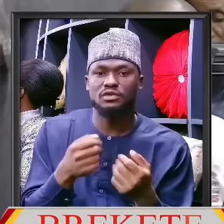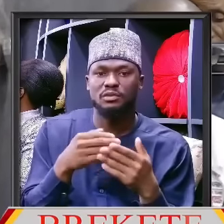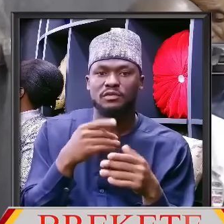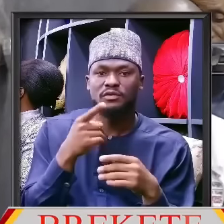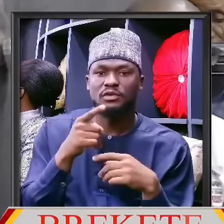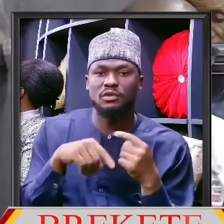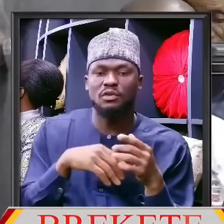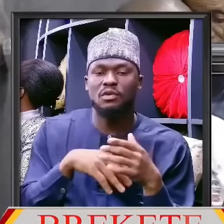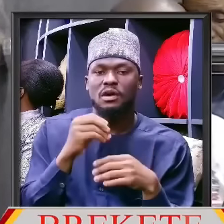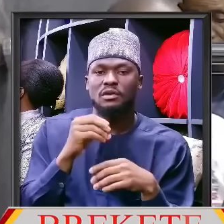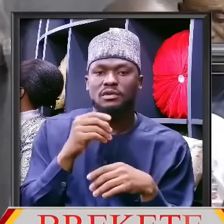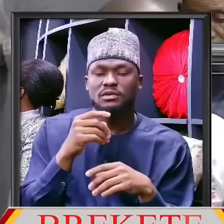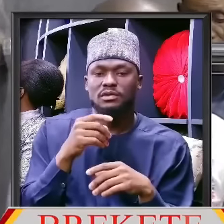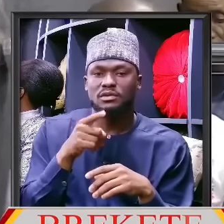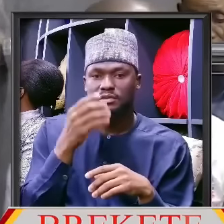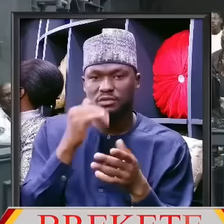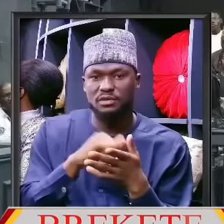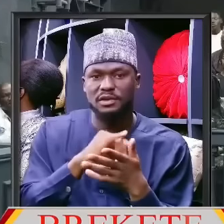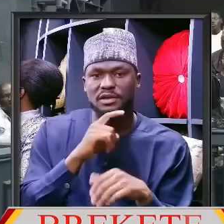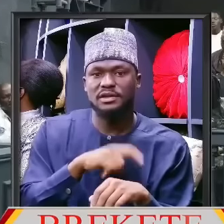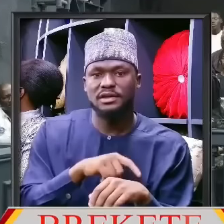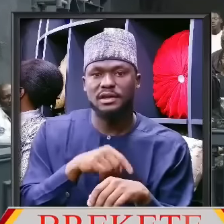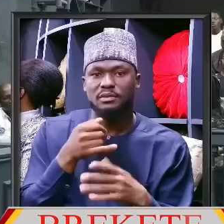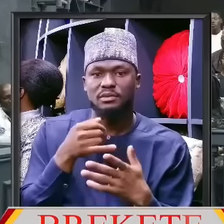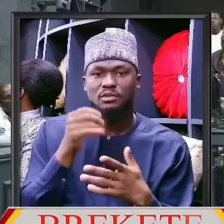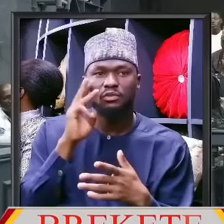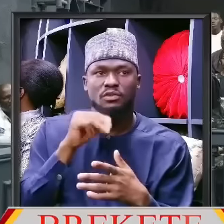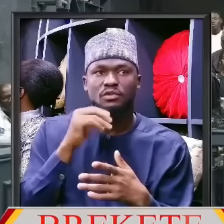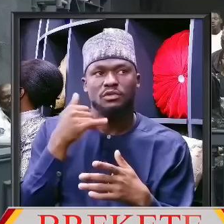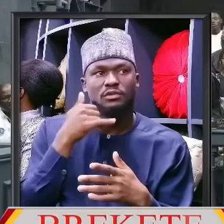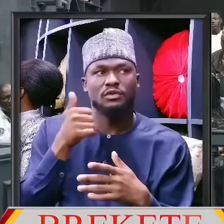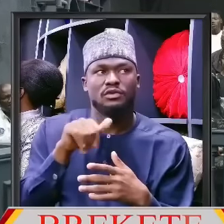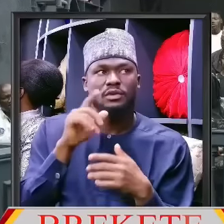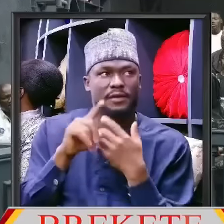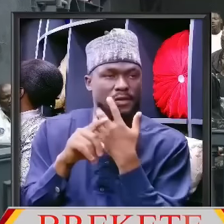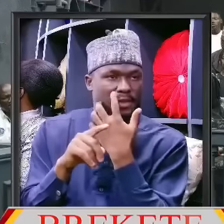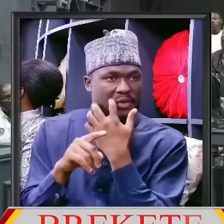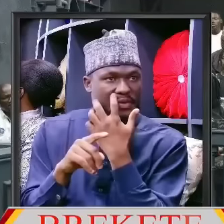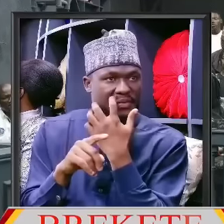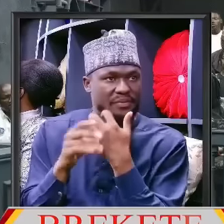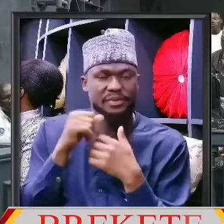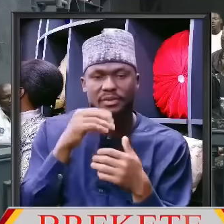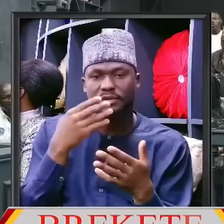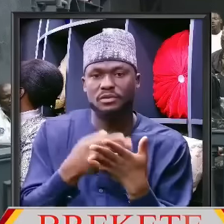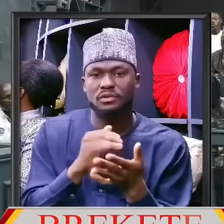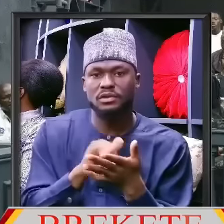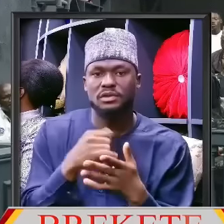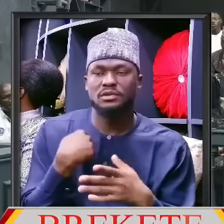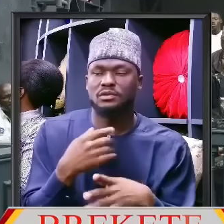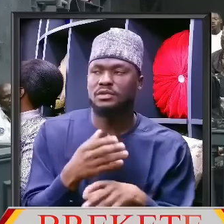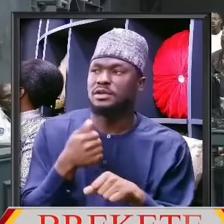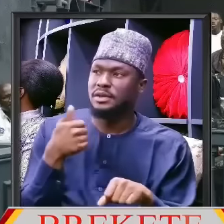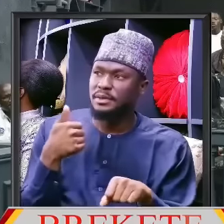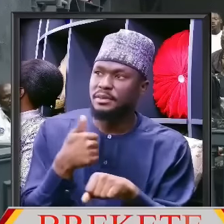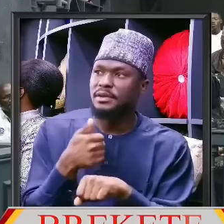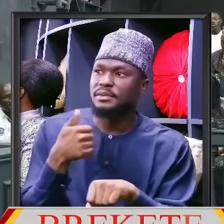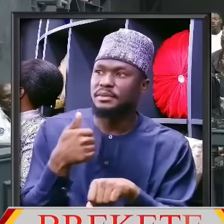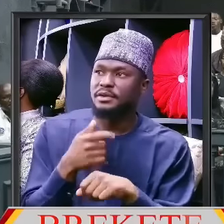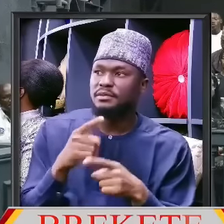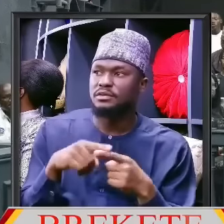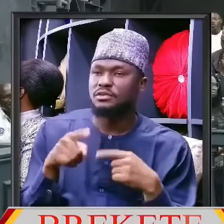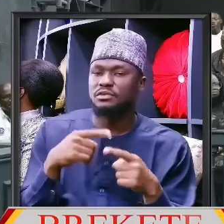you waka come out, no say, na time. It no go begin call anybody. It no go good say, we go take blame, blame, blame.